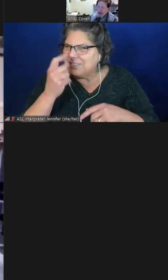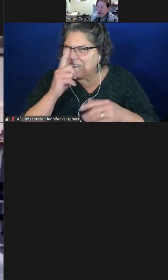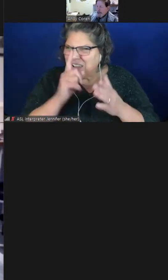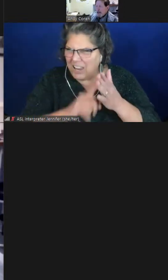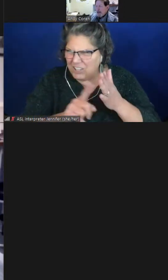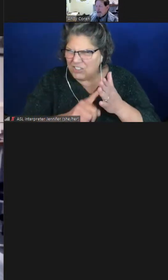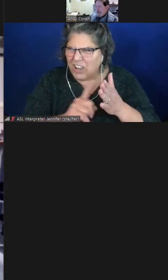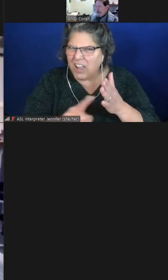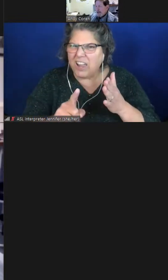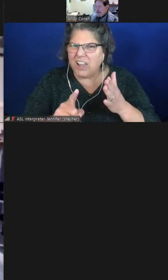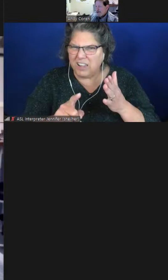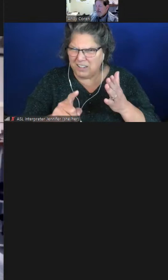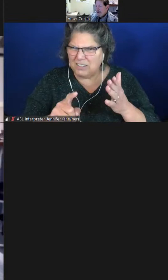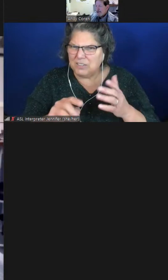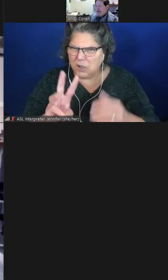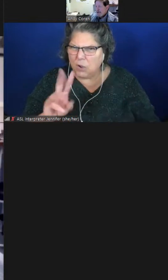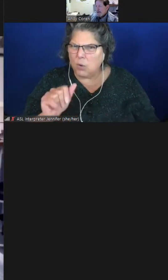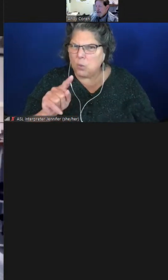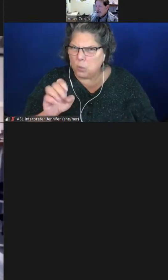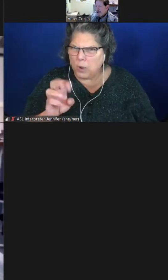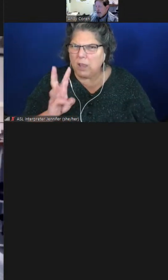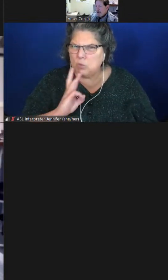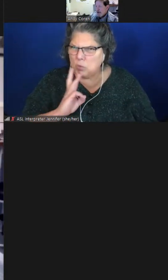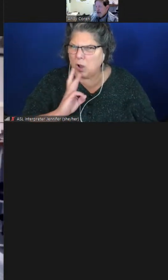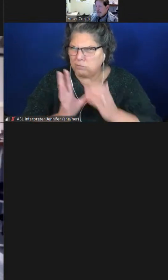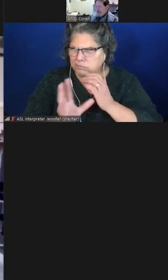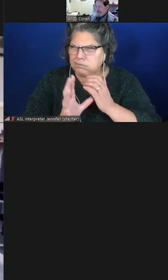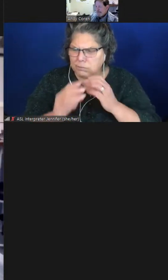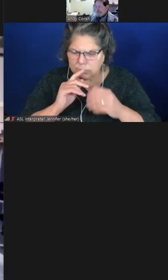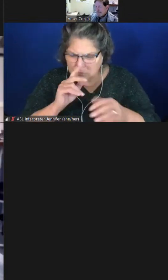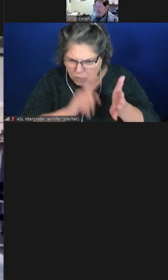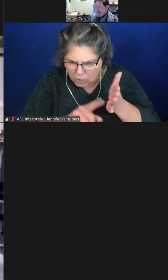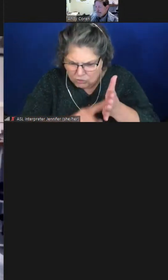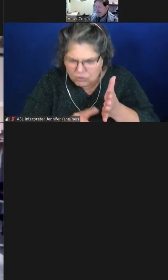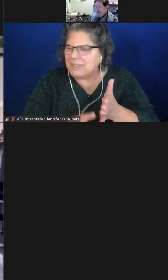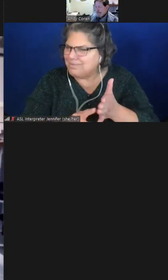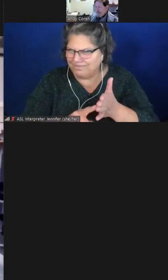genome sequencing, and really at this point, it's pretty much Omicron.